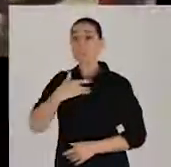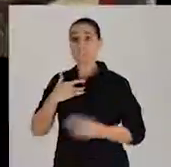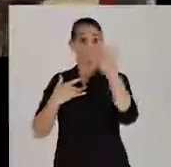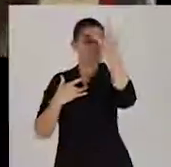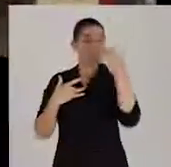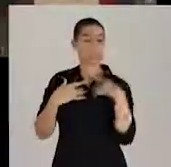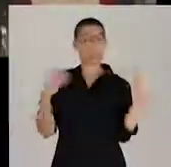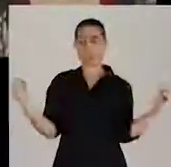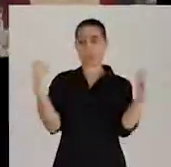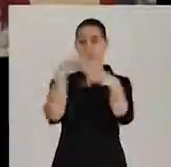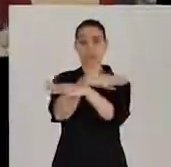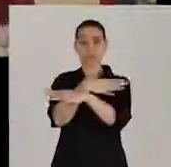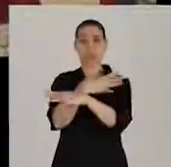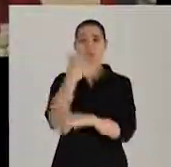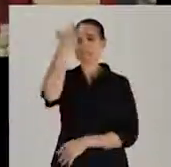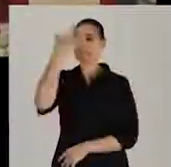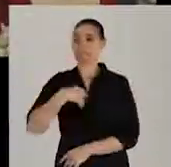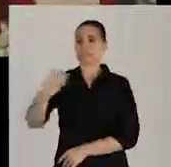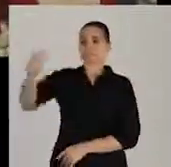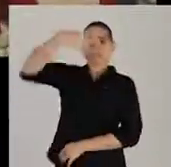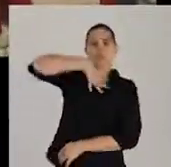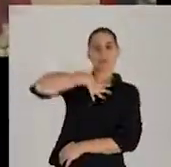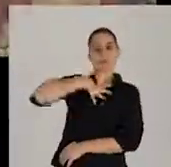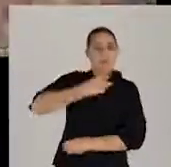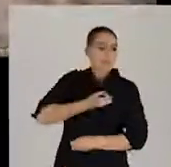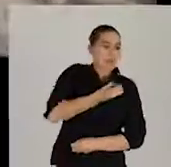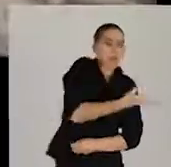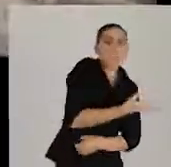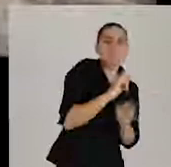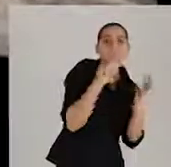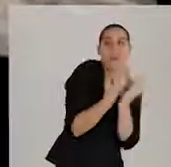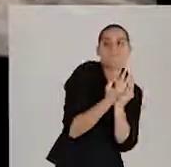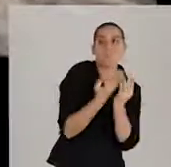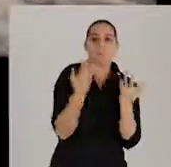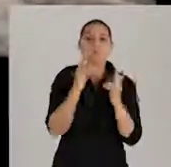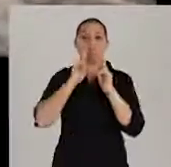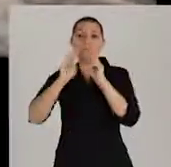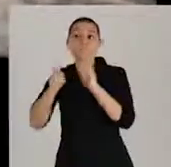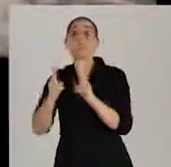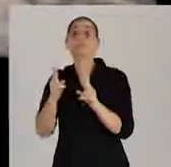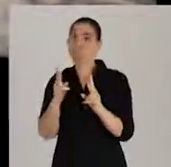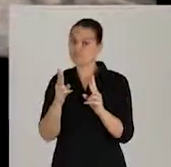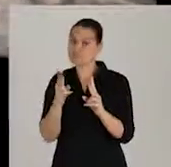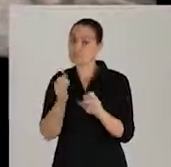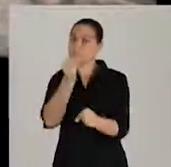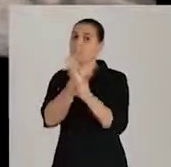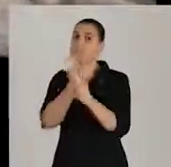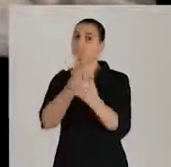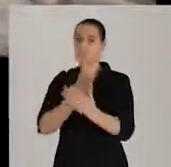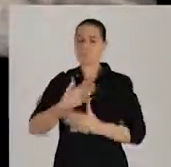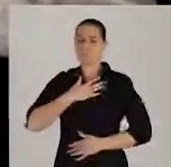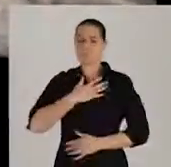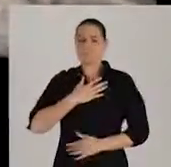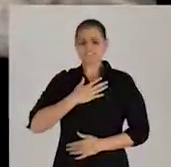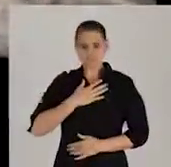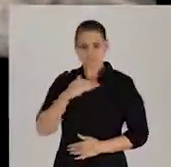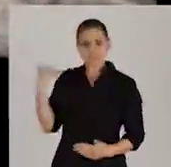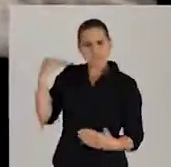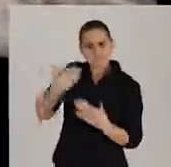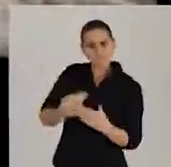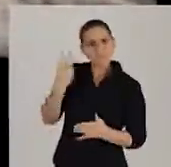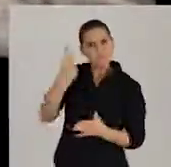and to yourself and your family. If you think you may be infected, it's important to get screened and seek